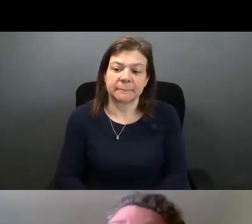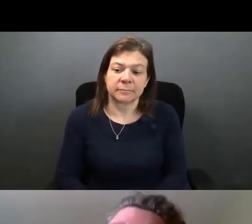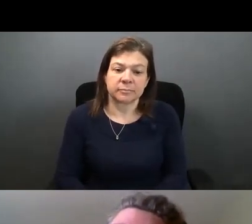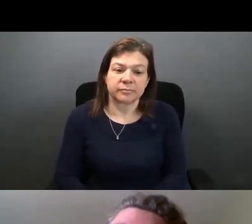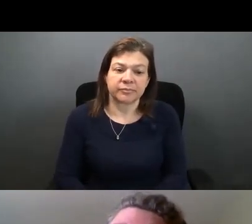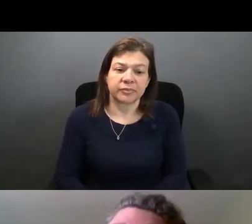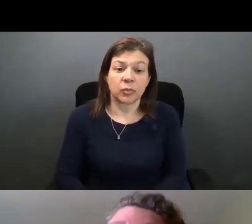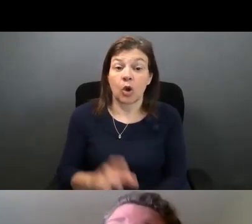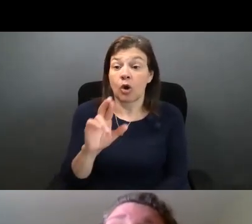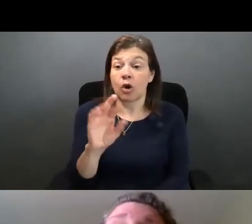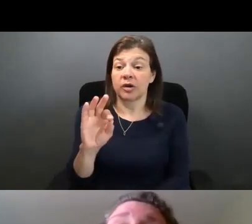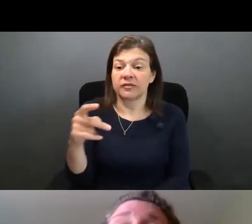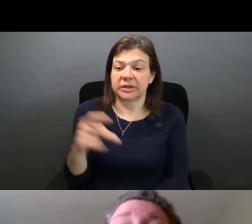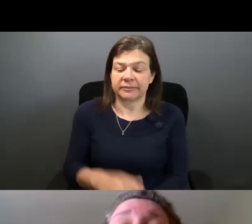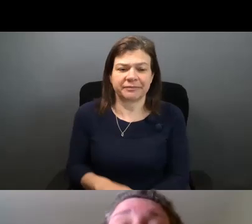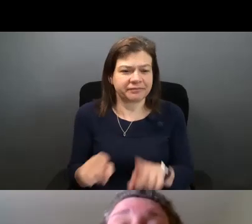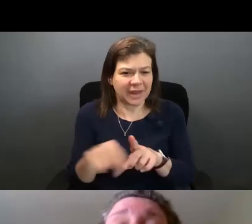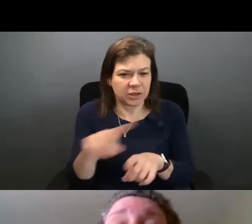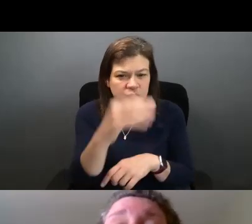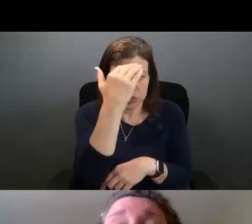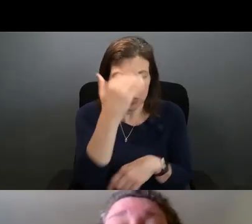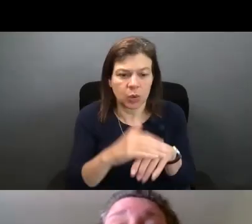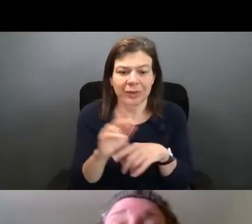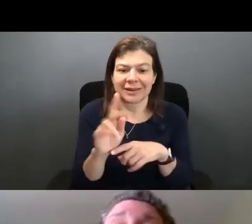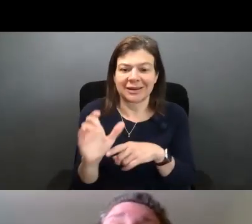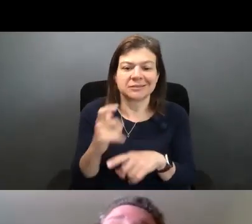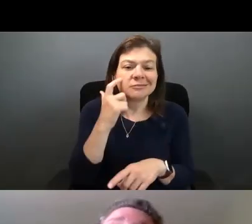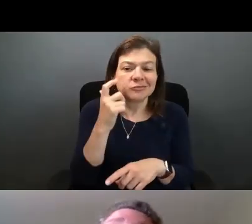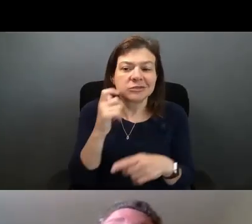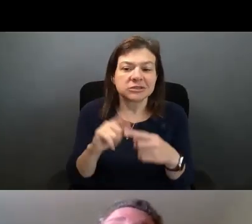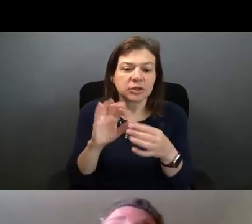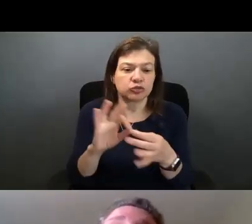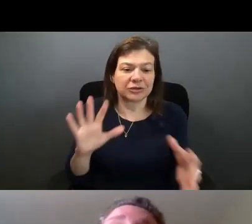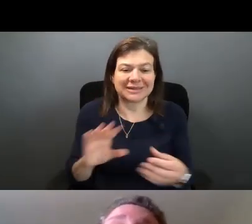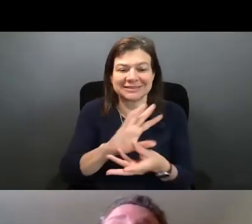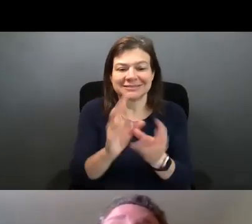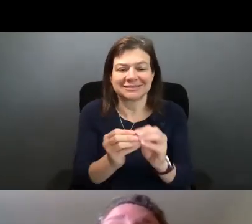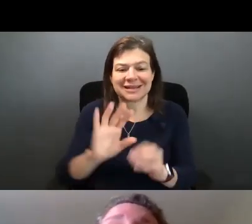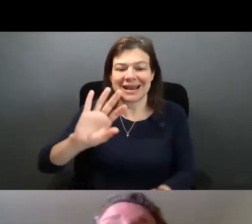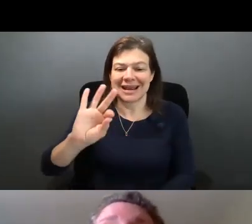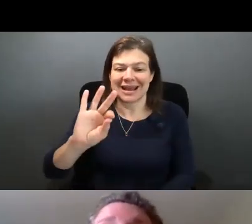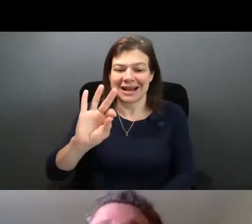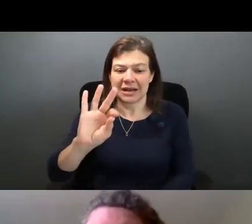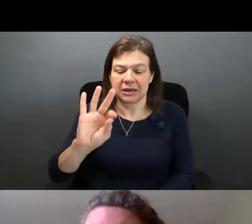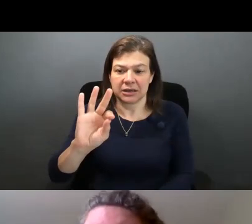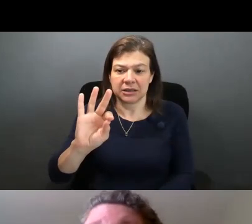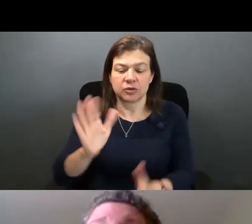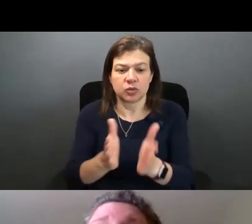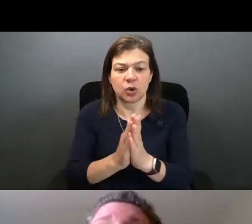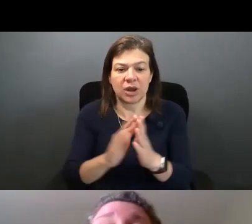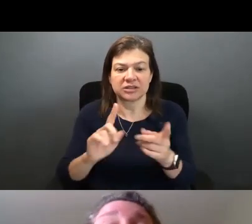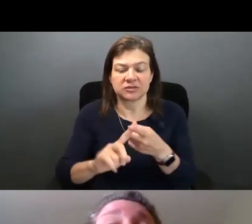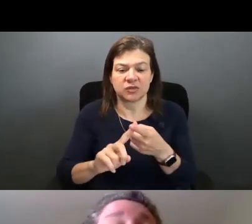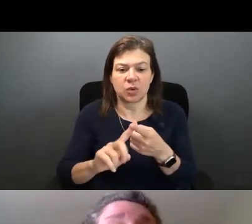The RFPs. As you know, the Kennedy Center recently released 9 different requests for contract